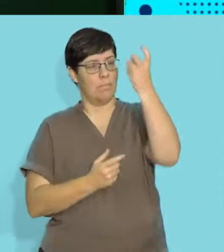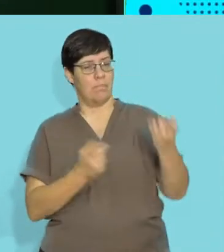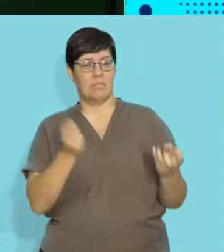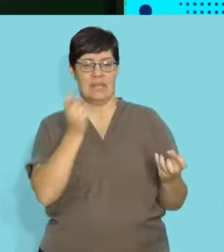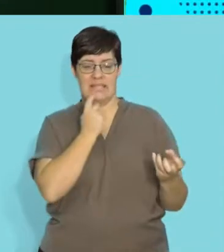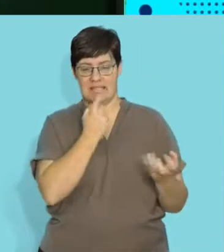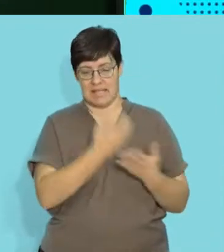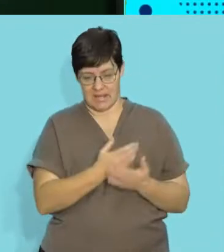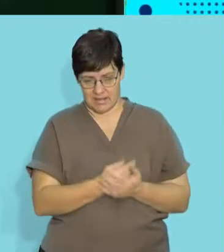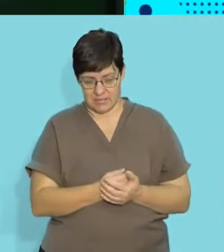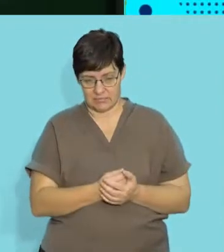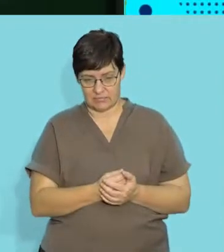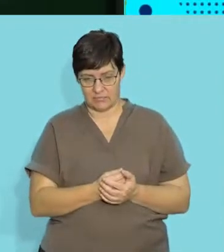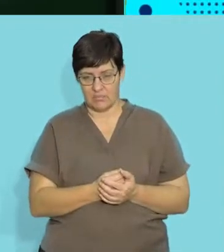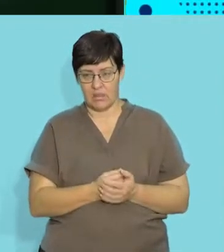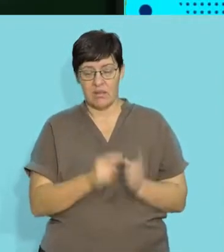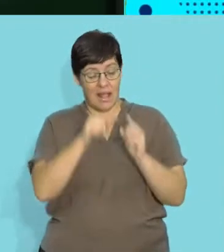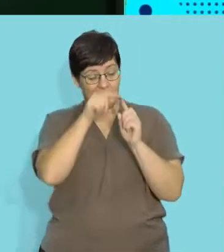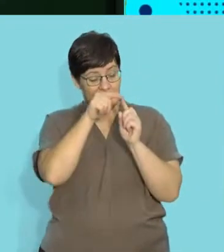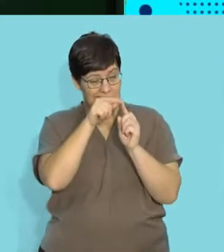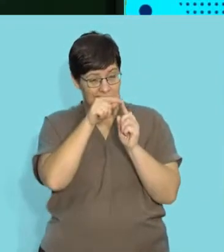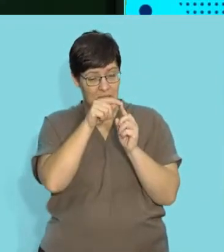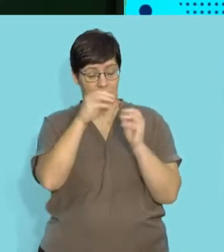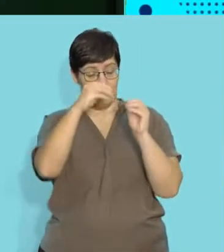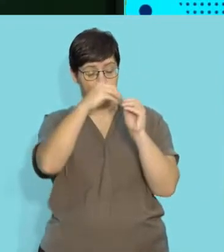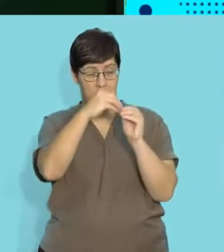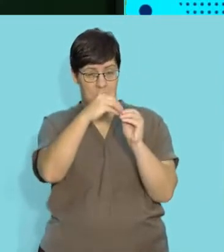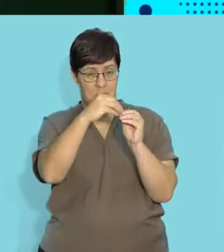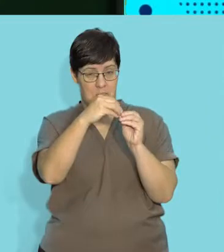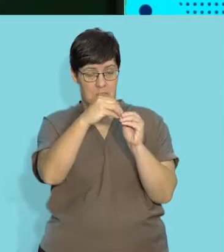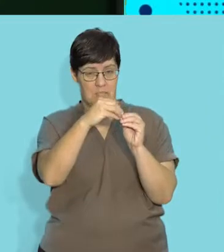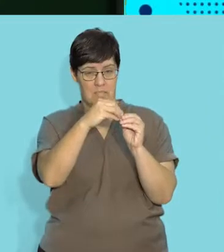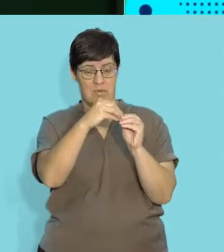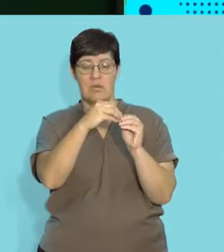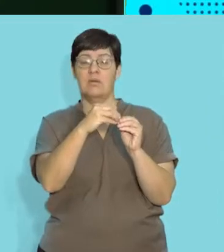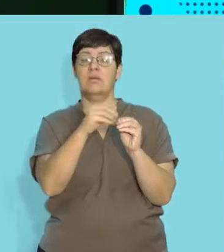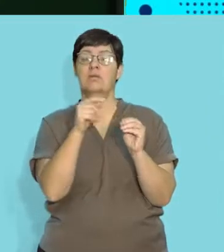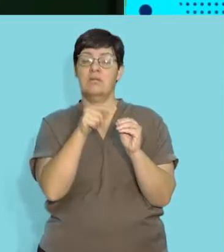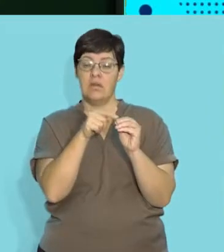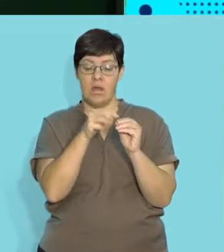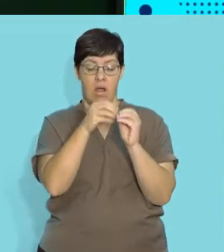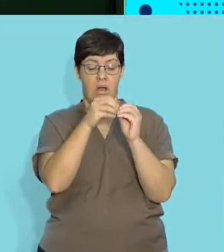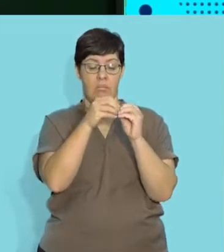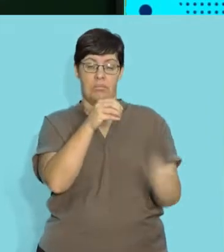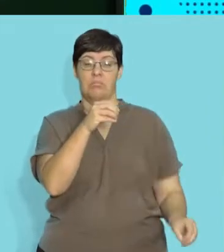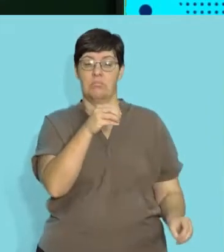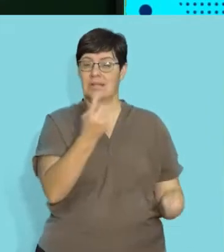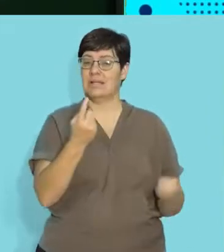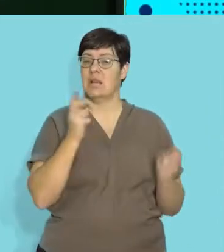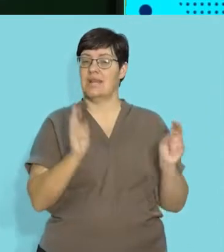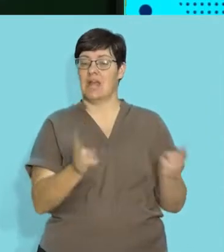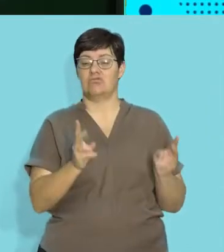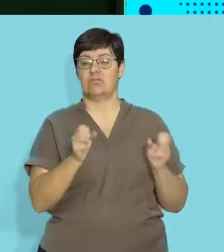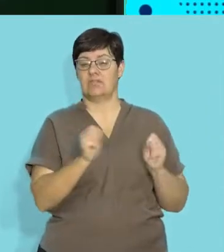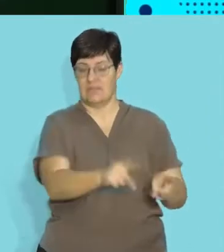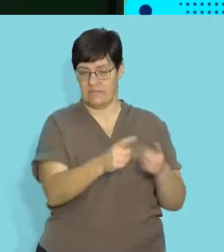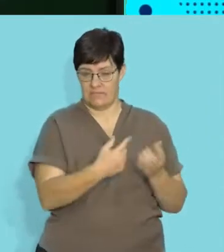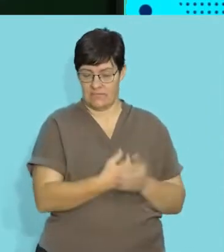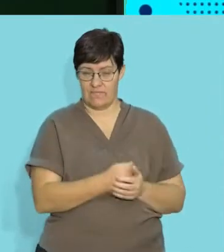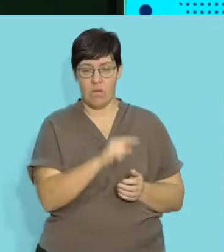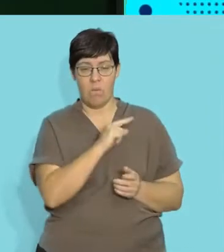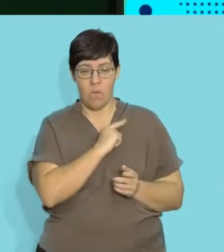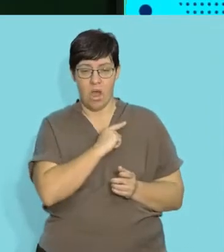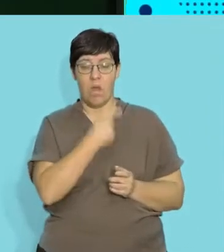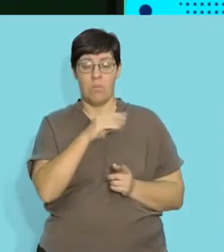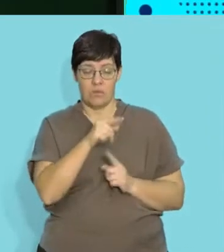for us to recognize is that there are points on a plant like this in terms of the fruit falling off the tree